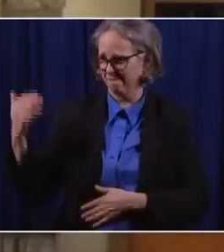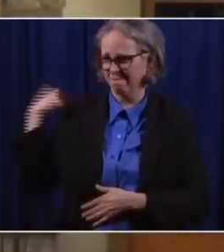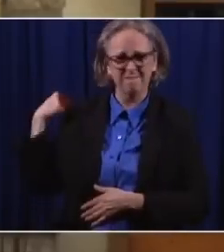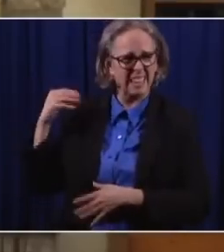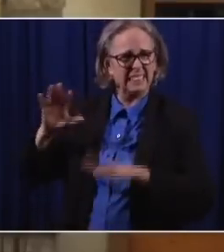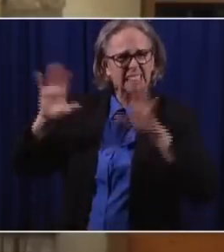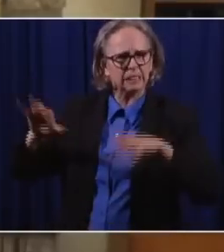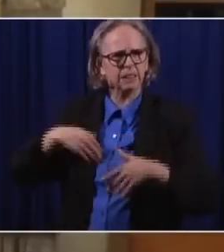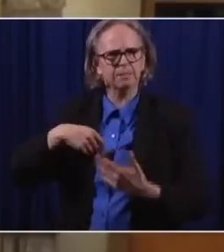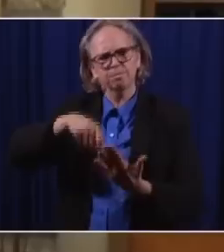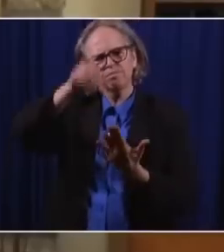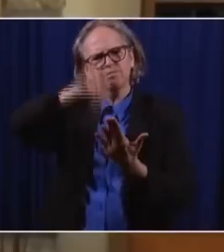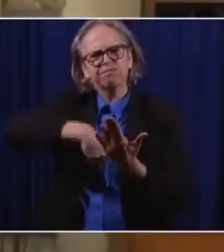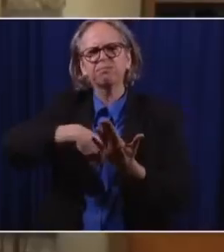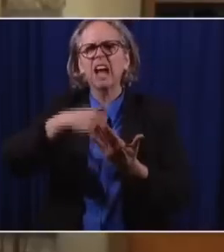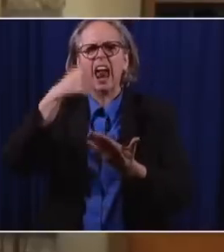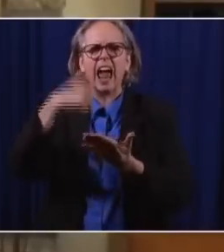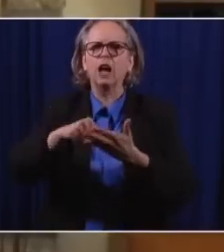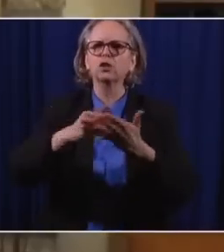once the election is over,